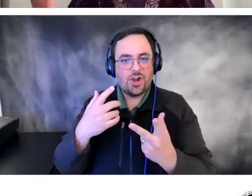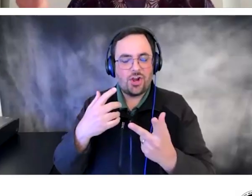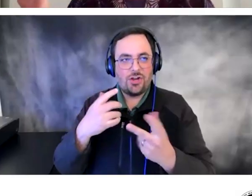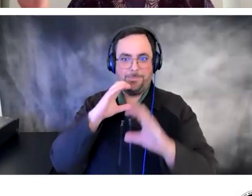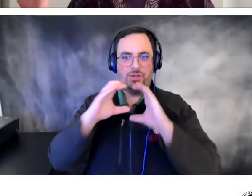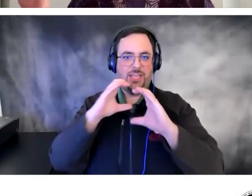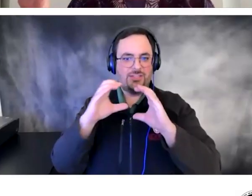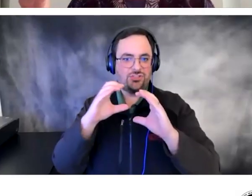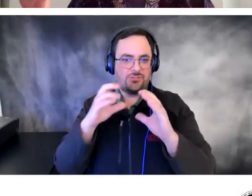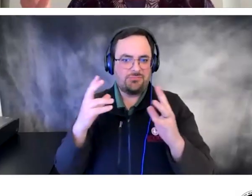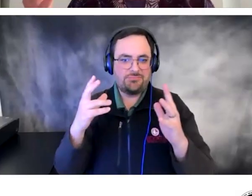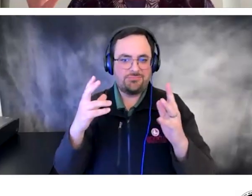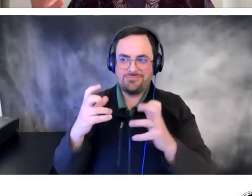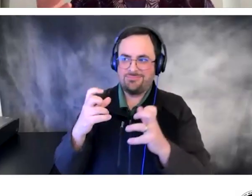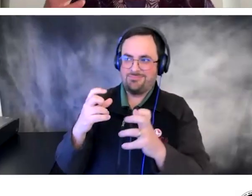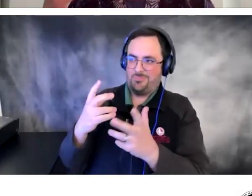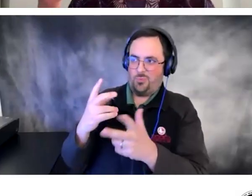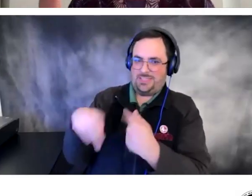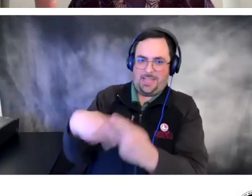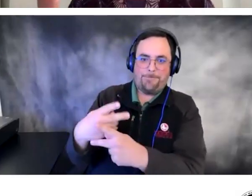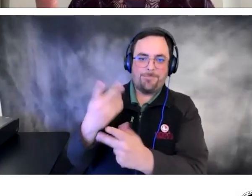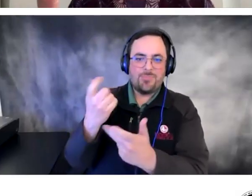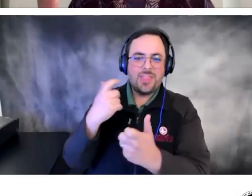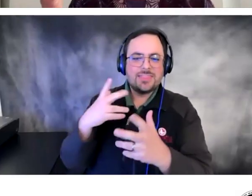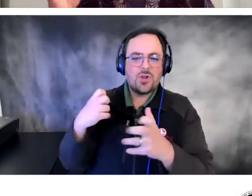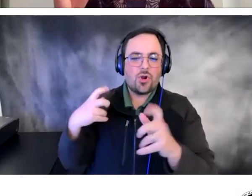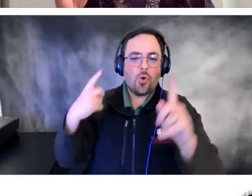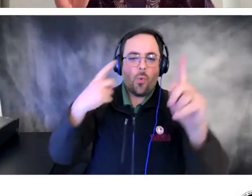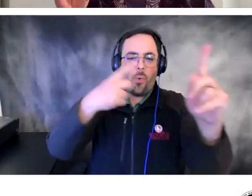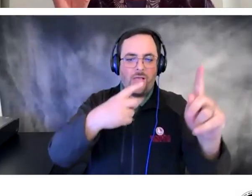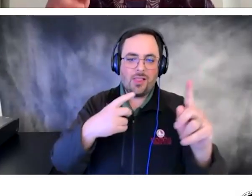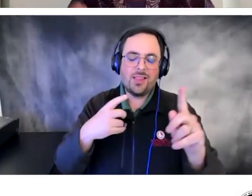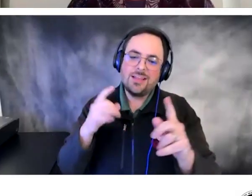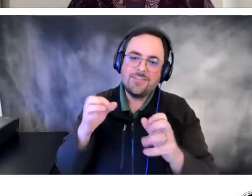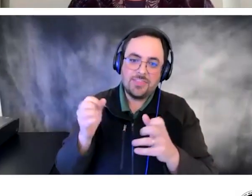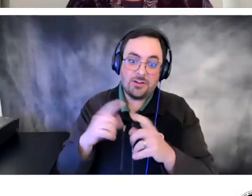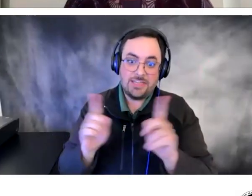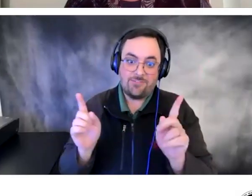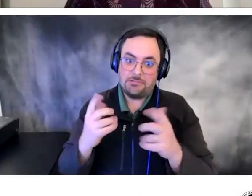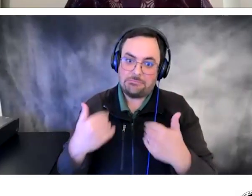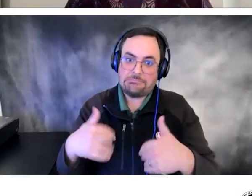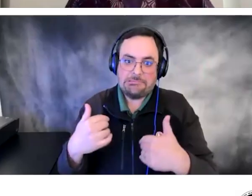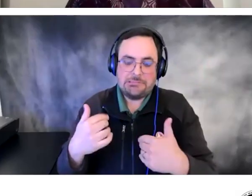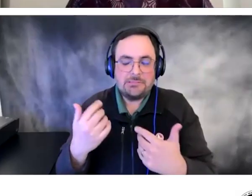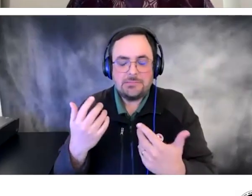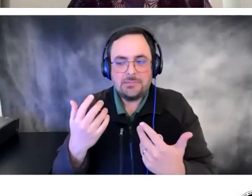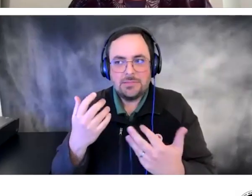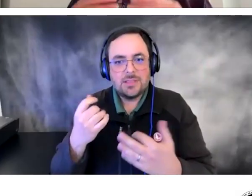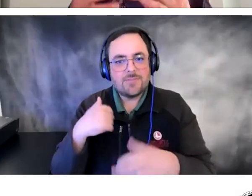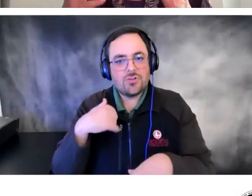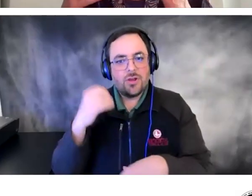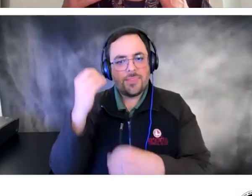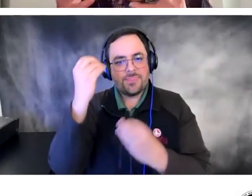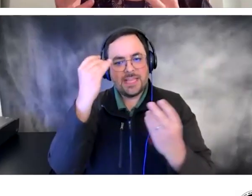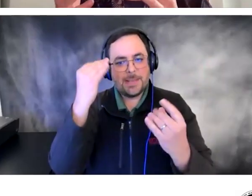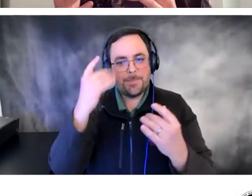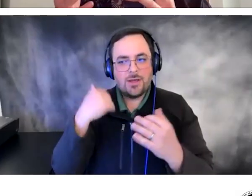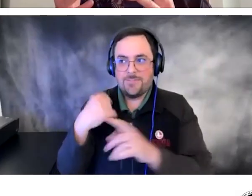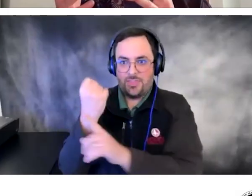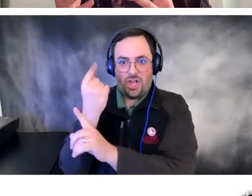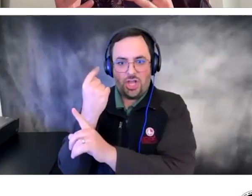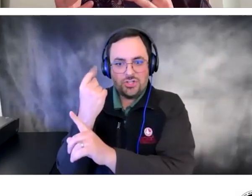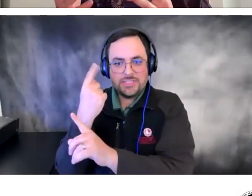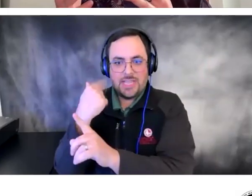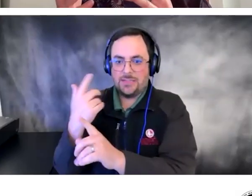of communication that you're building toward if those two things are a little bit different then. Like maybe the child is